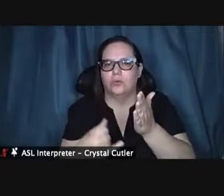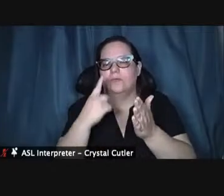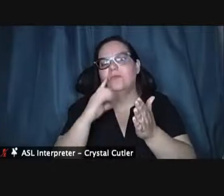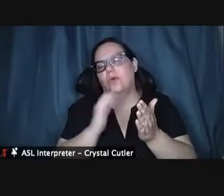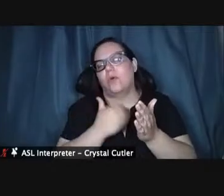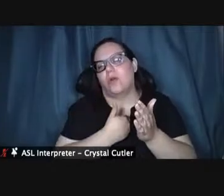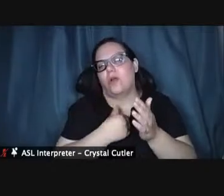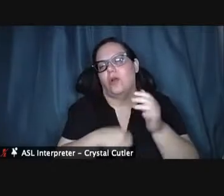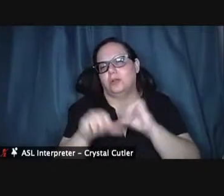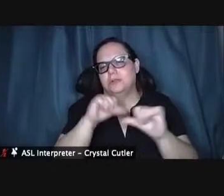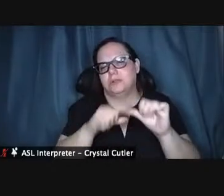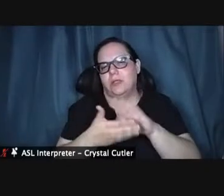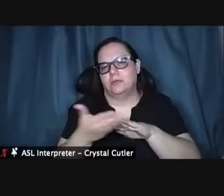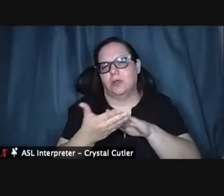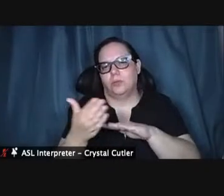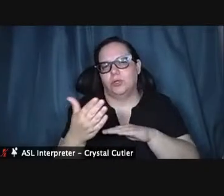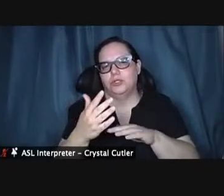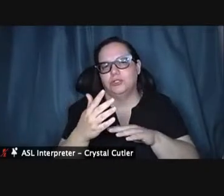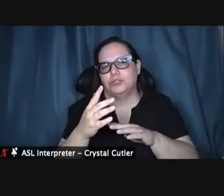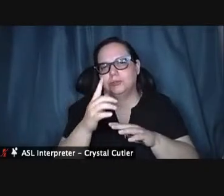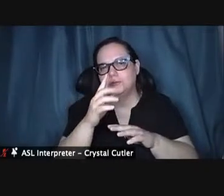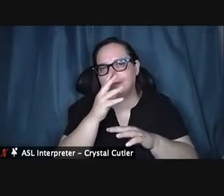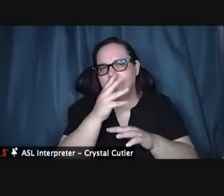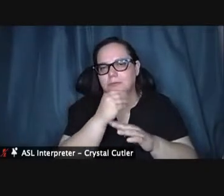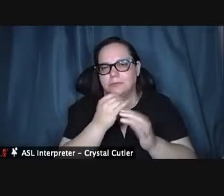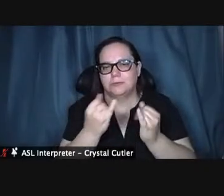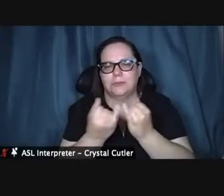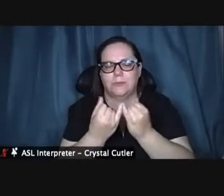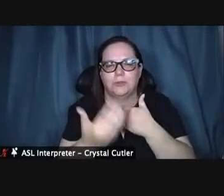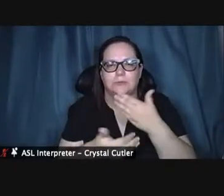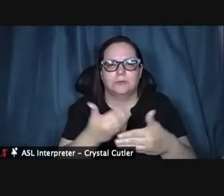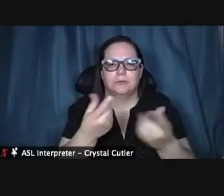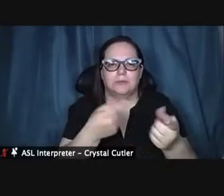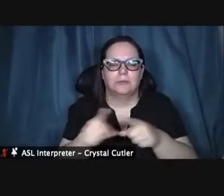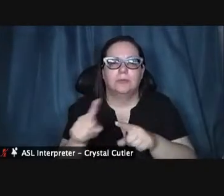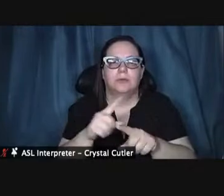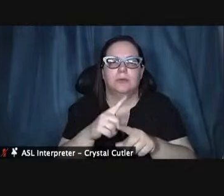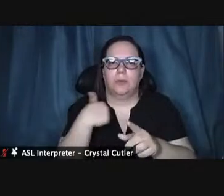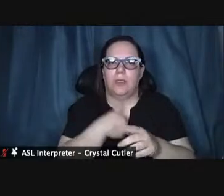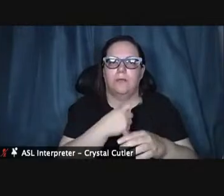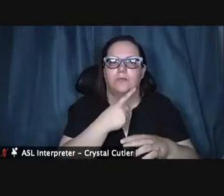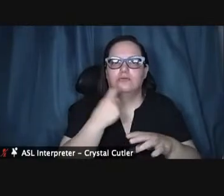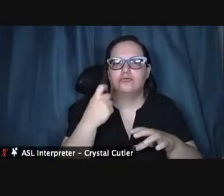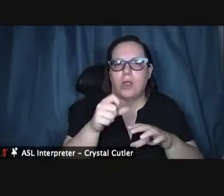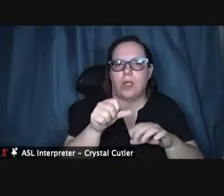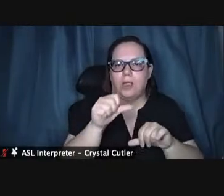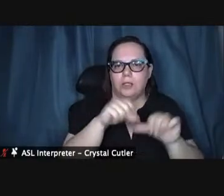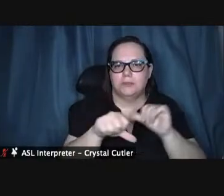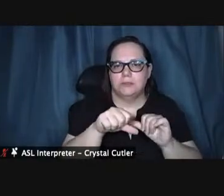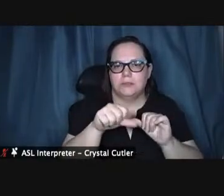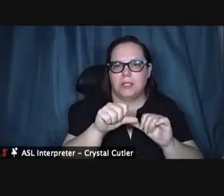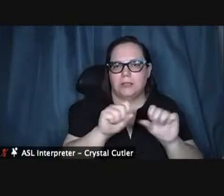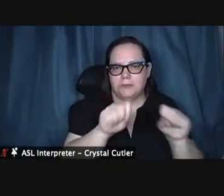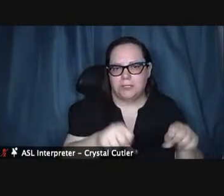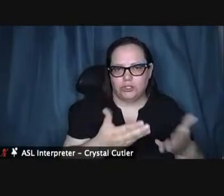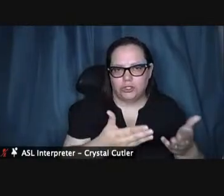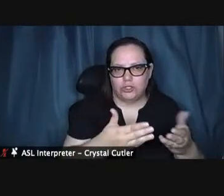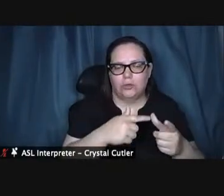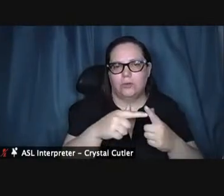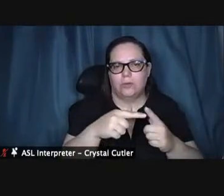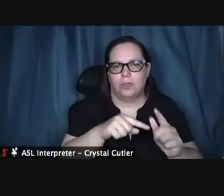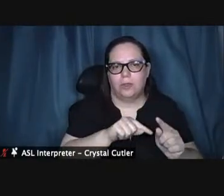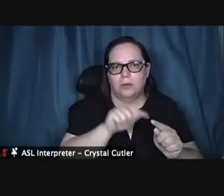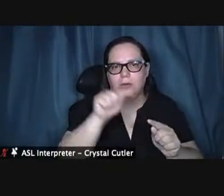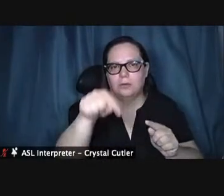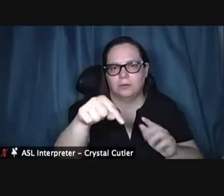was conducted. We have a dry science station here, and then a deep and a shallow. And we go into each of these